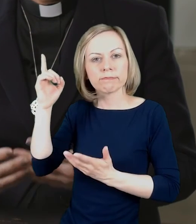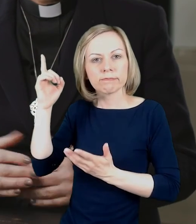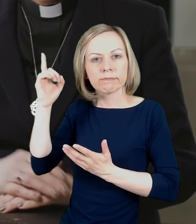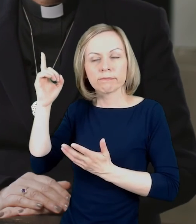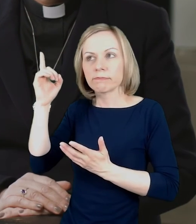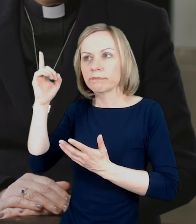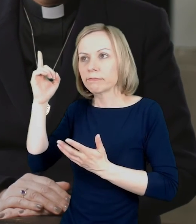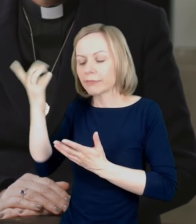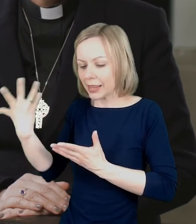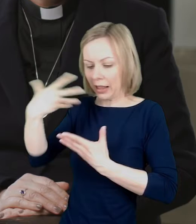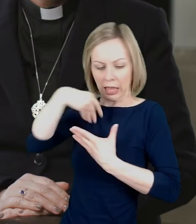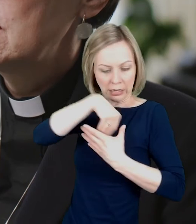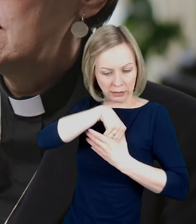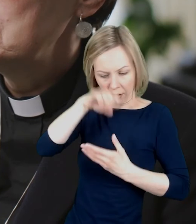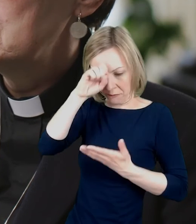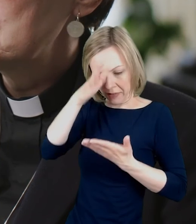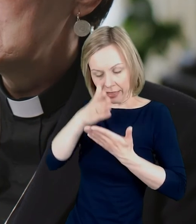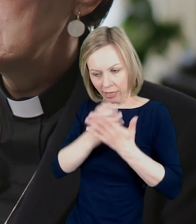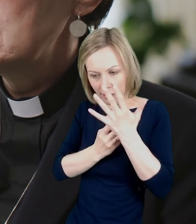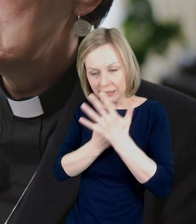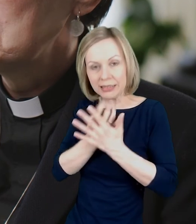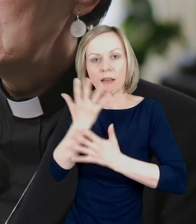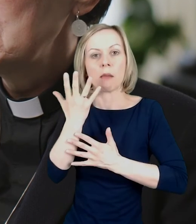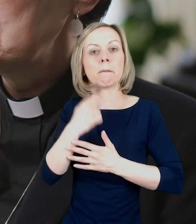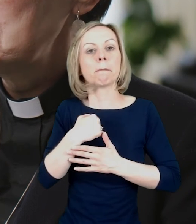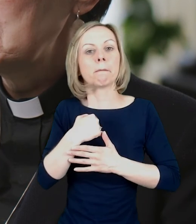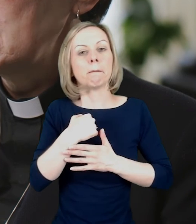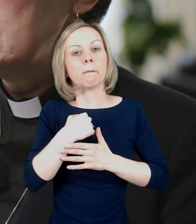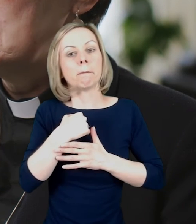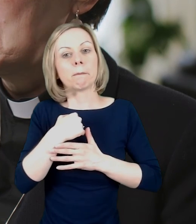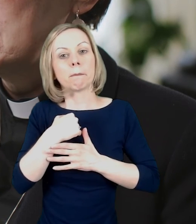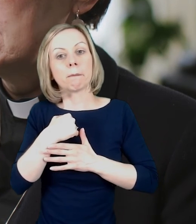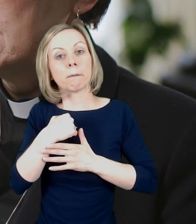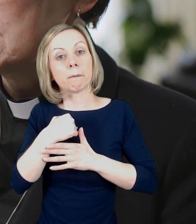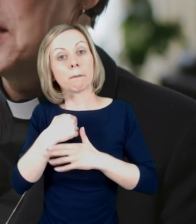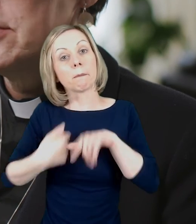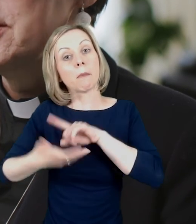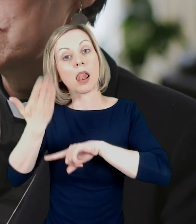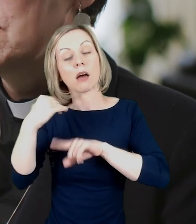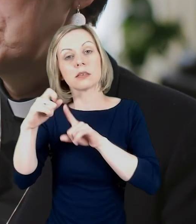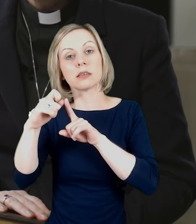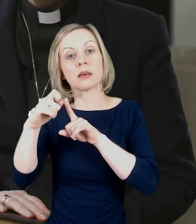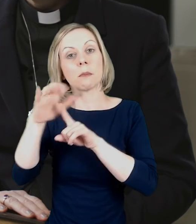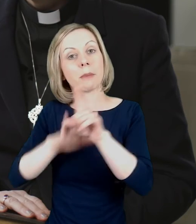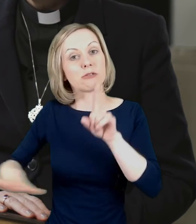develop this faith within me. I worked with some homeless people in my last